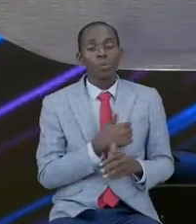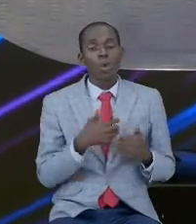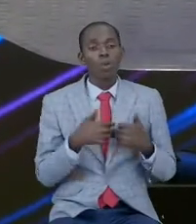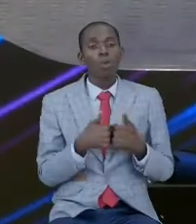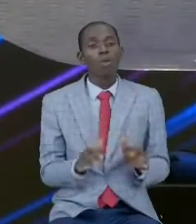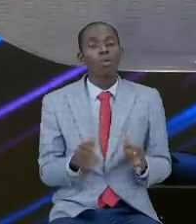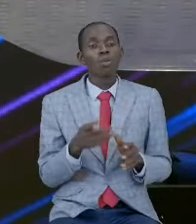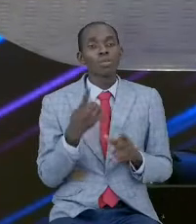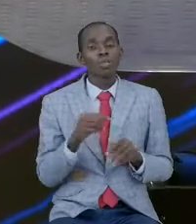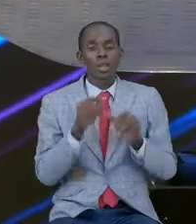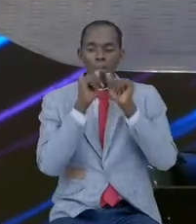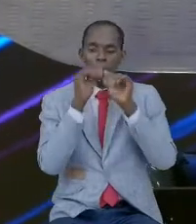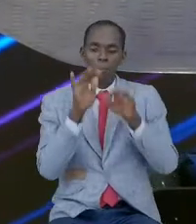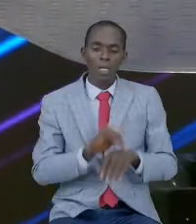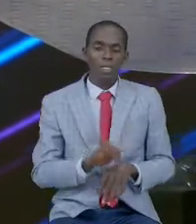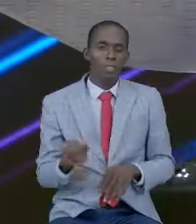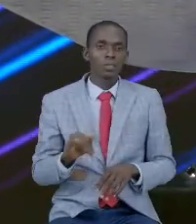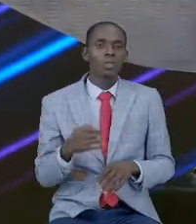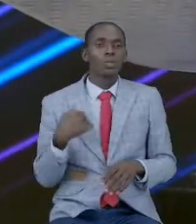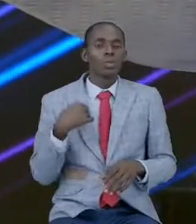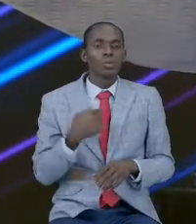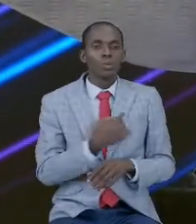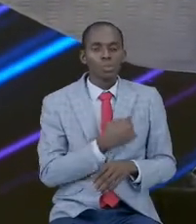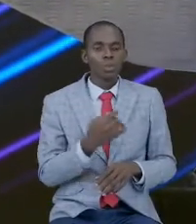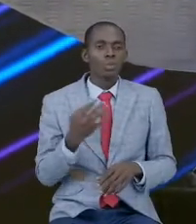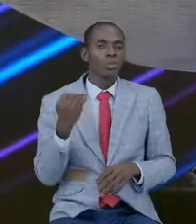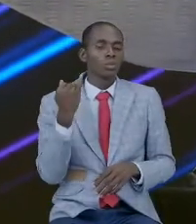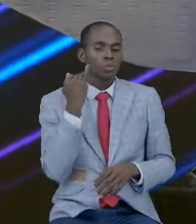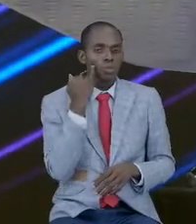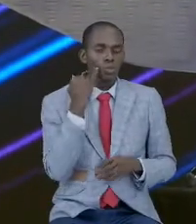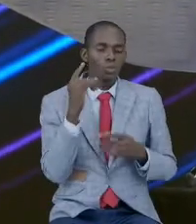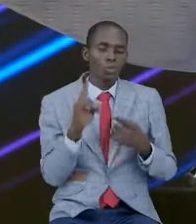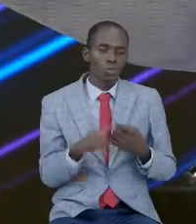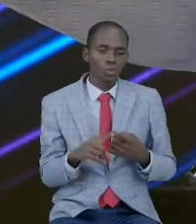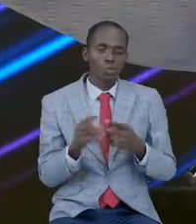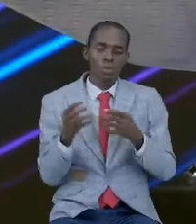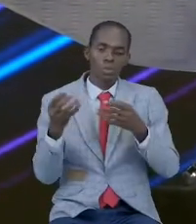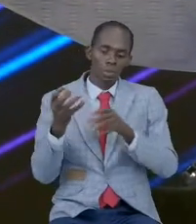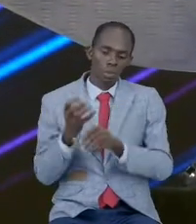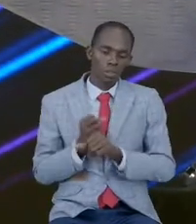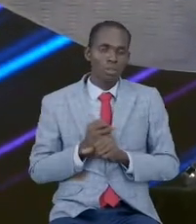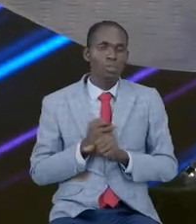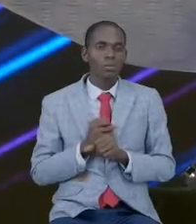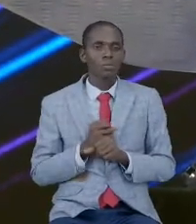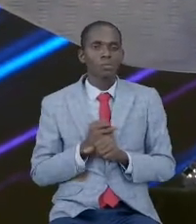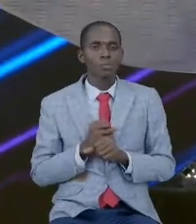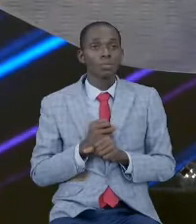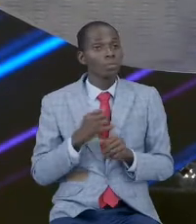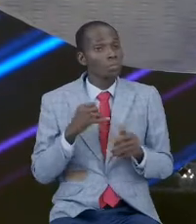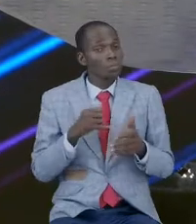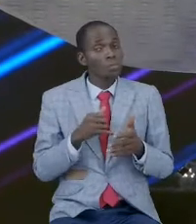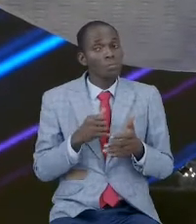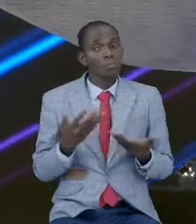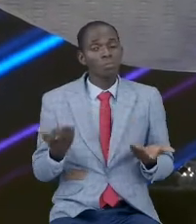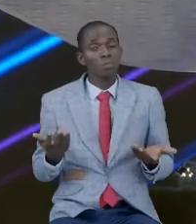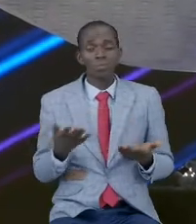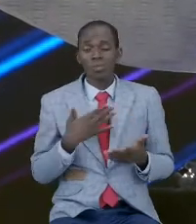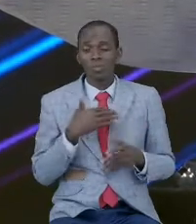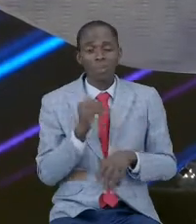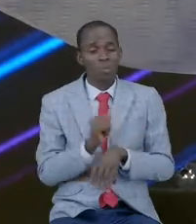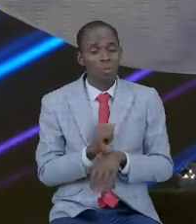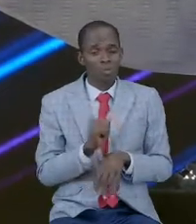the blessing we should have inherited. Might work very